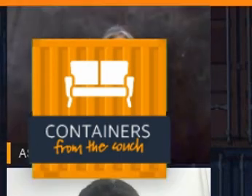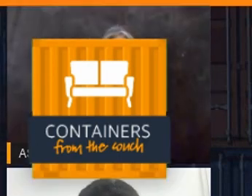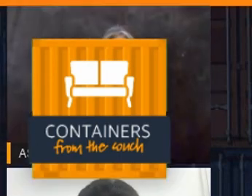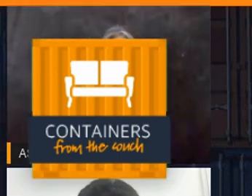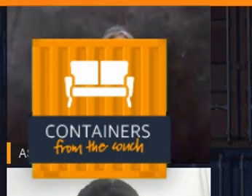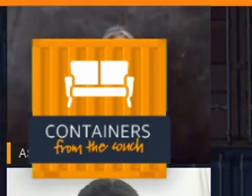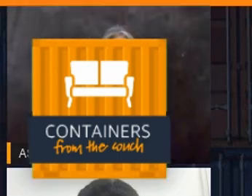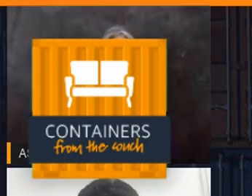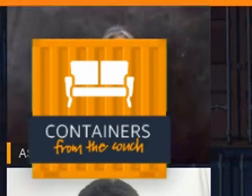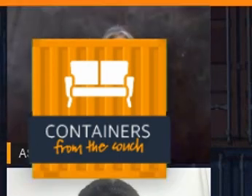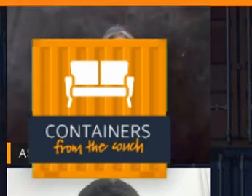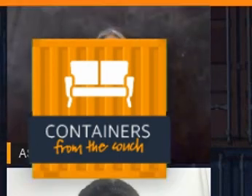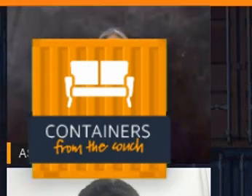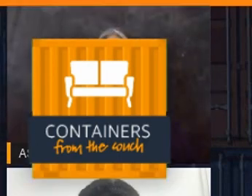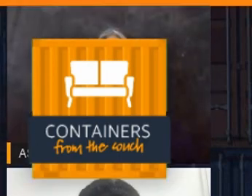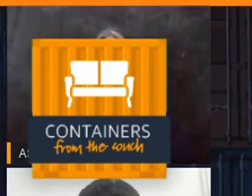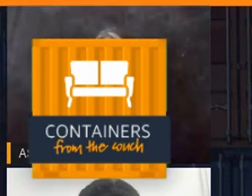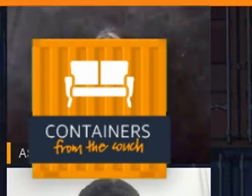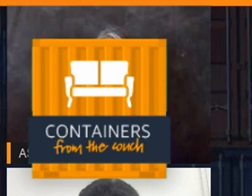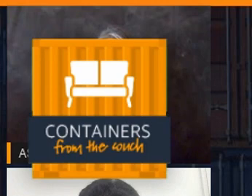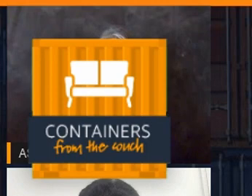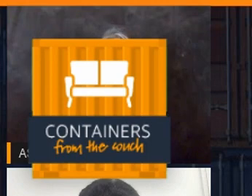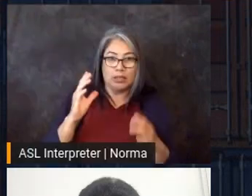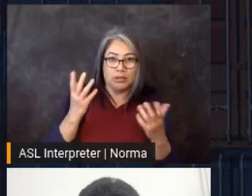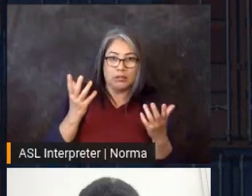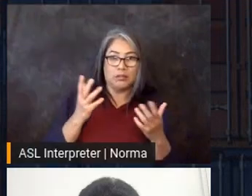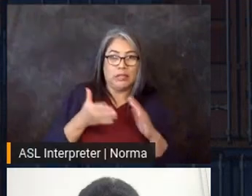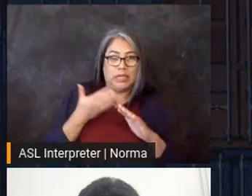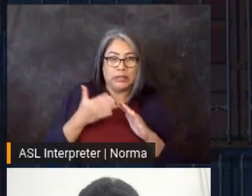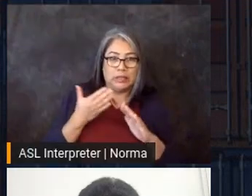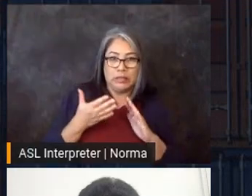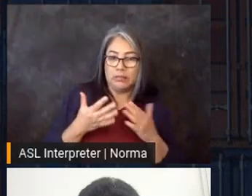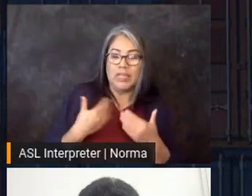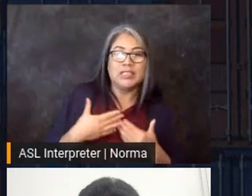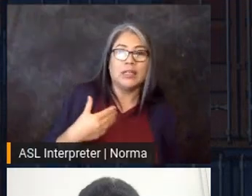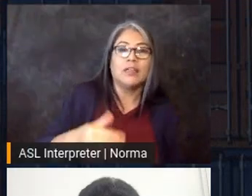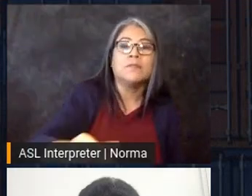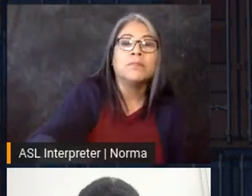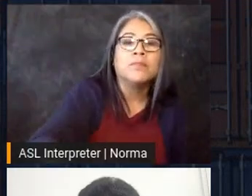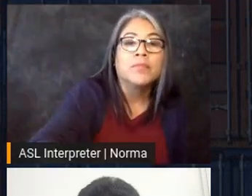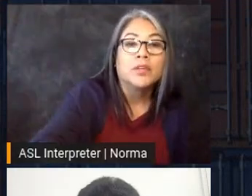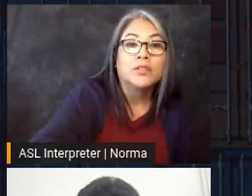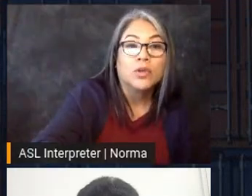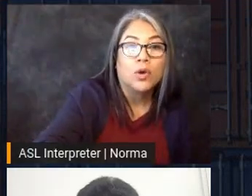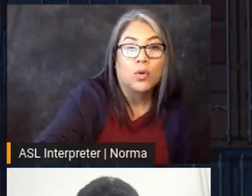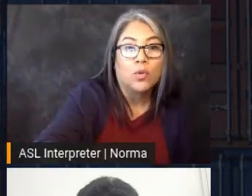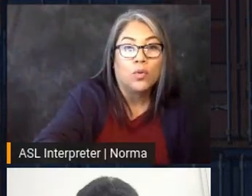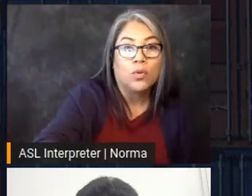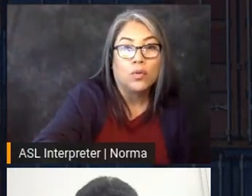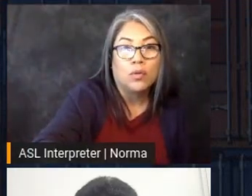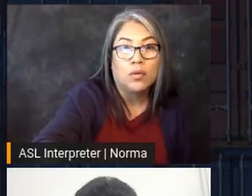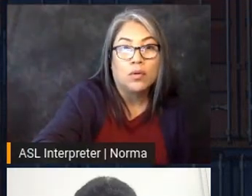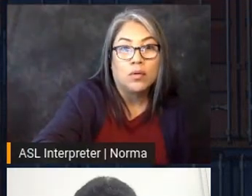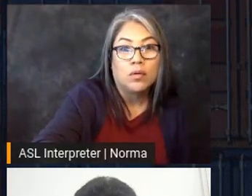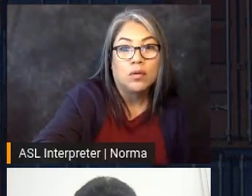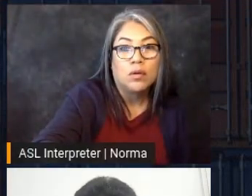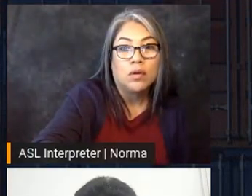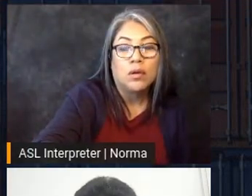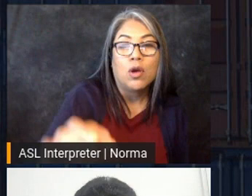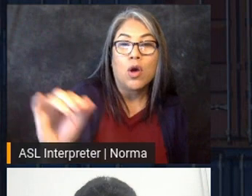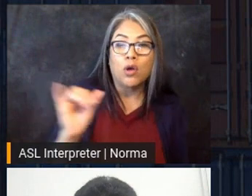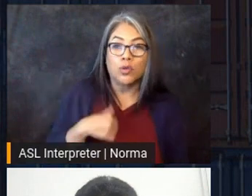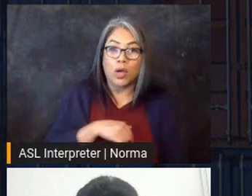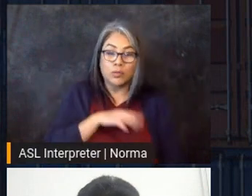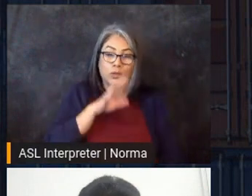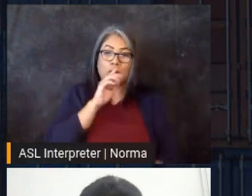run, Kubernetes clusters easily. And second is, like as we talk to different customers, there's like different infrastructure options